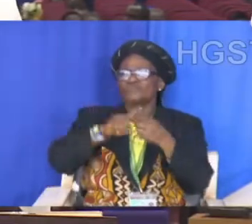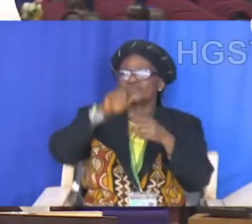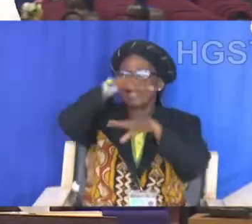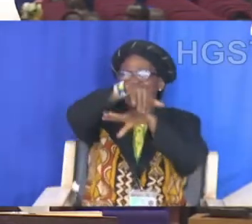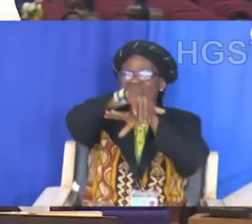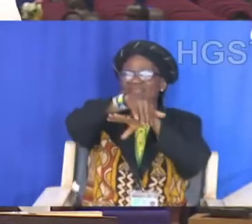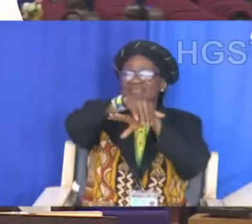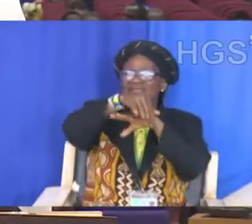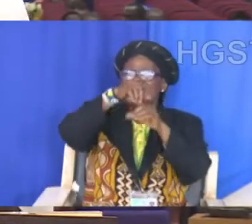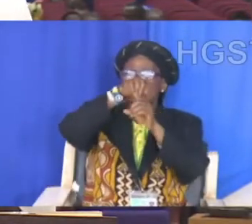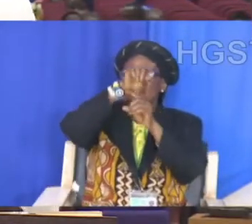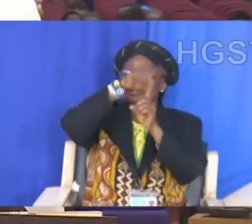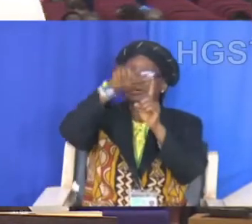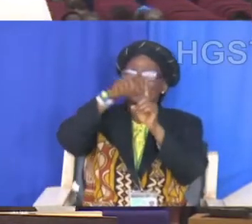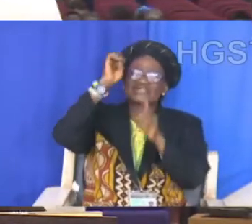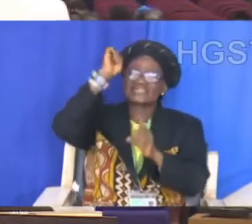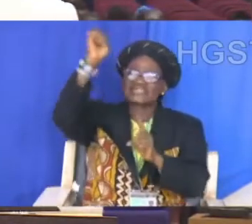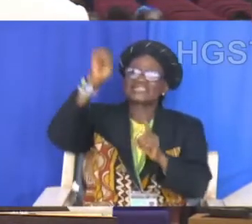When he said,